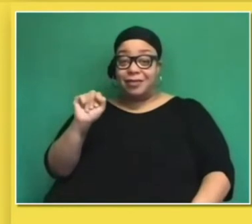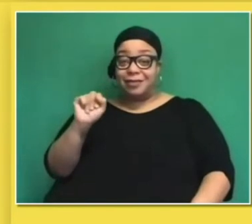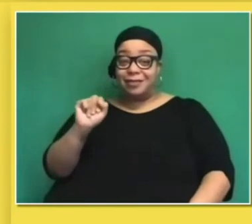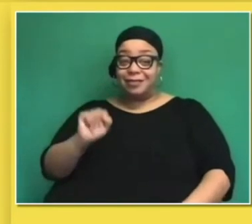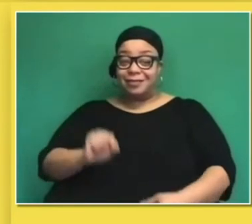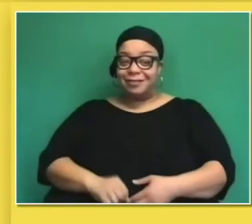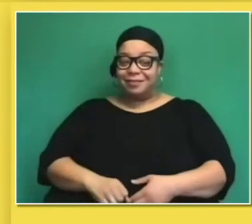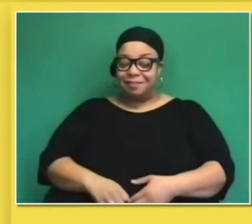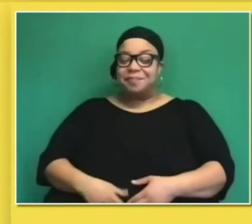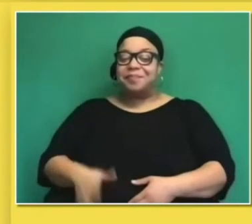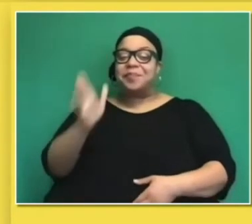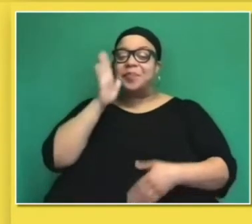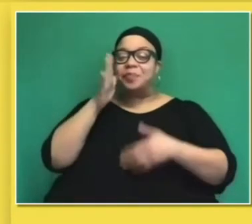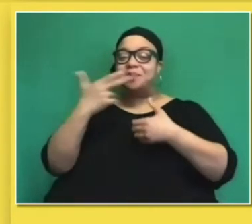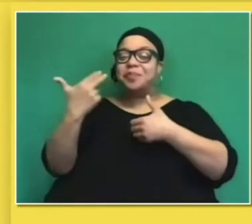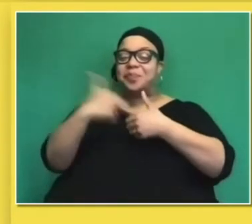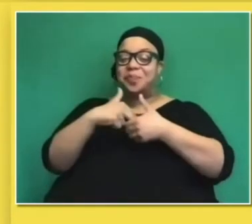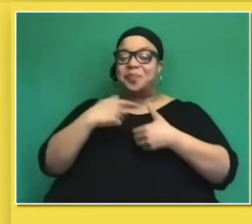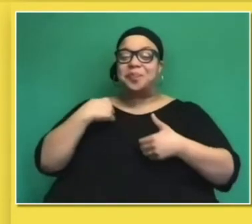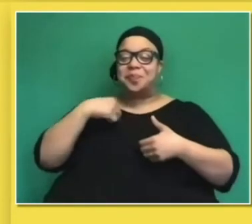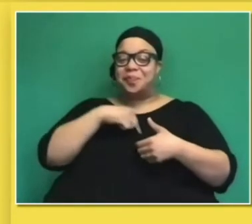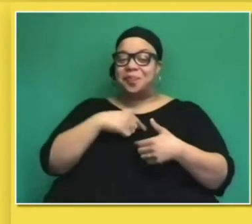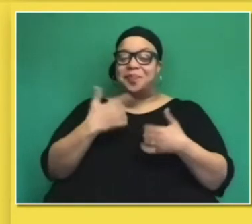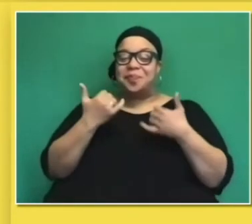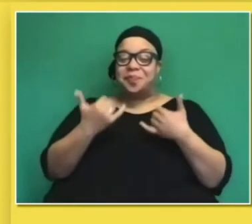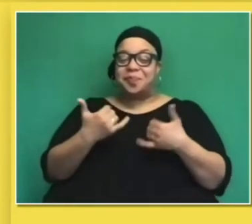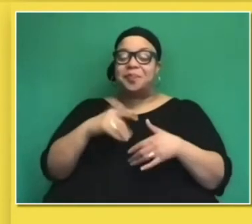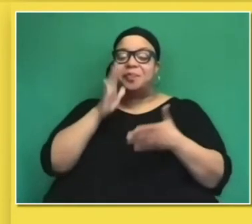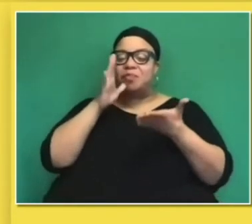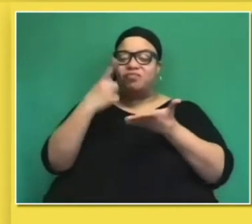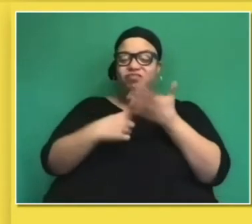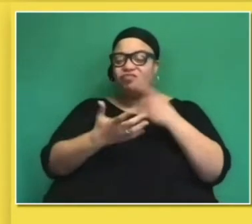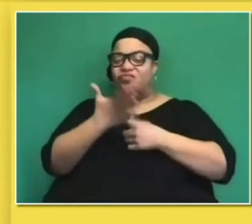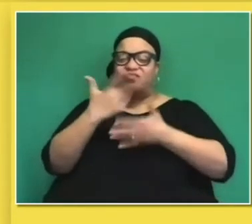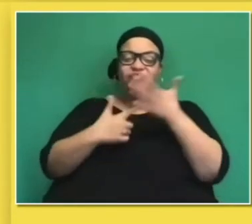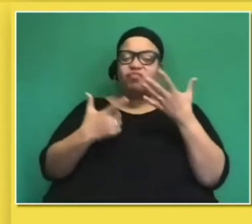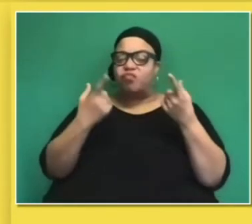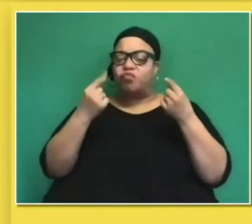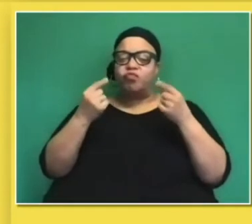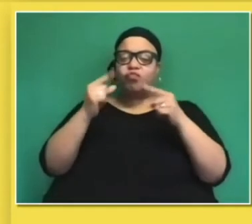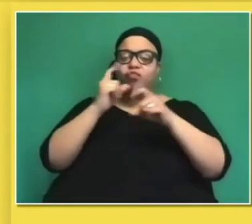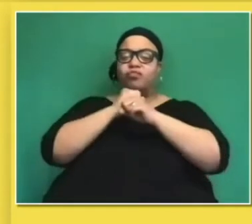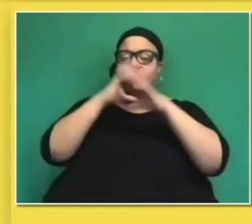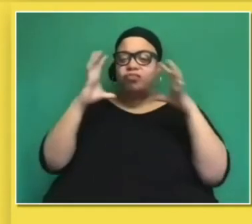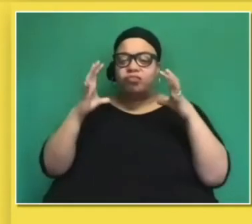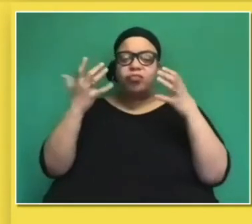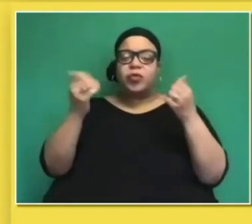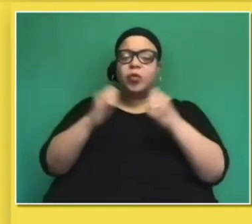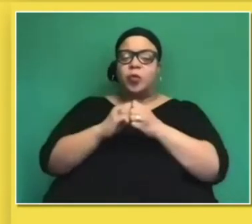about where we are and the Poor People's Campaign and the work ahead of us.